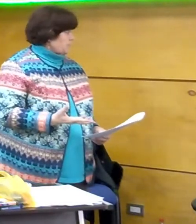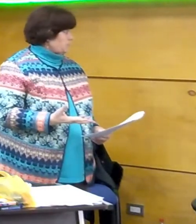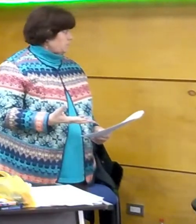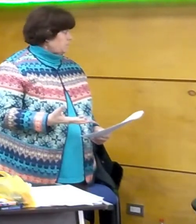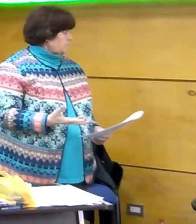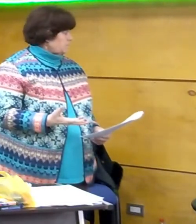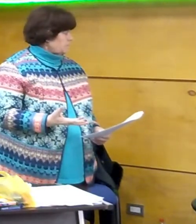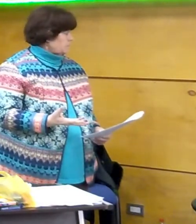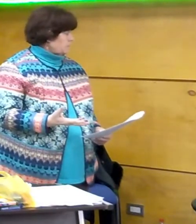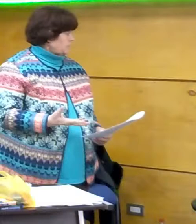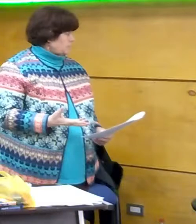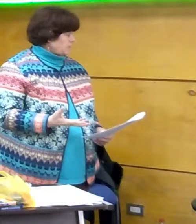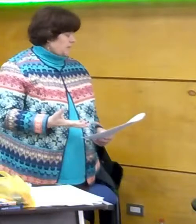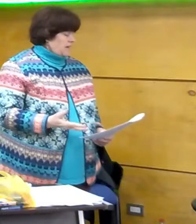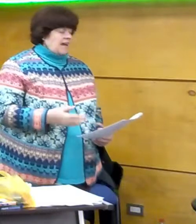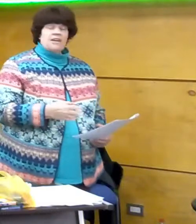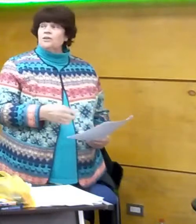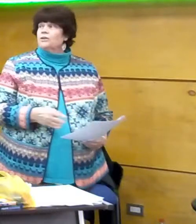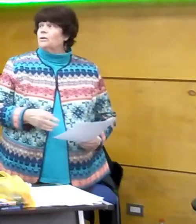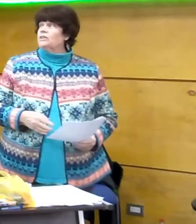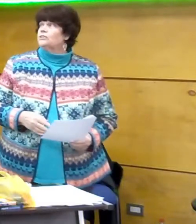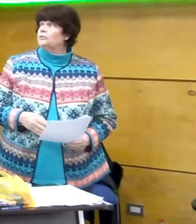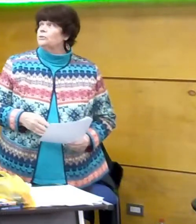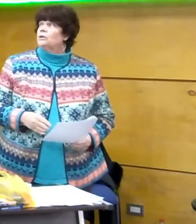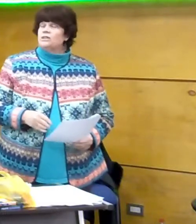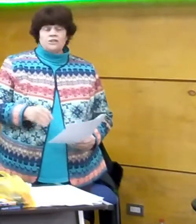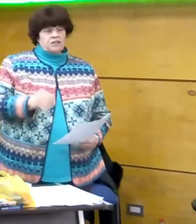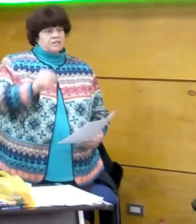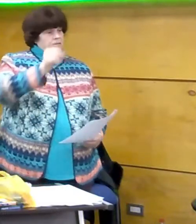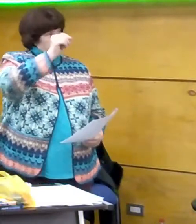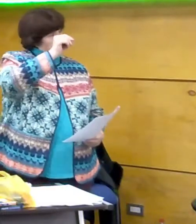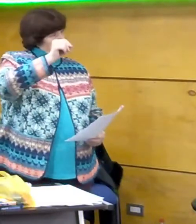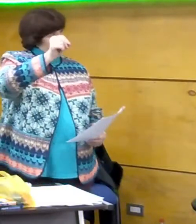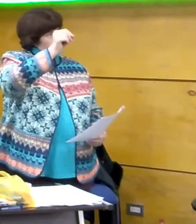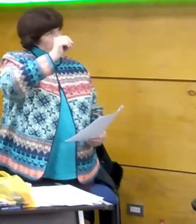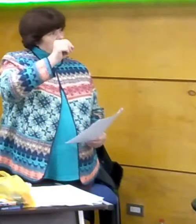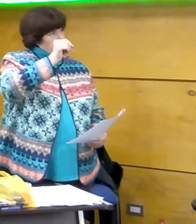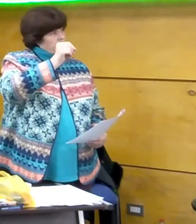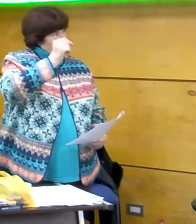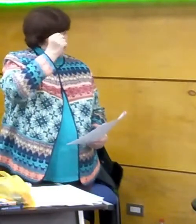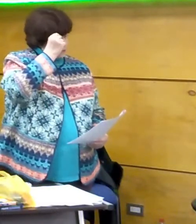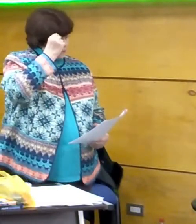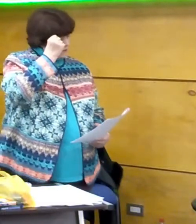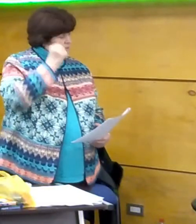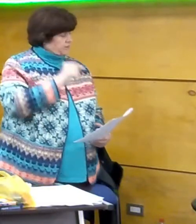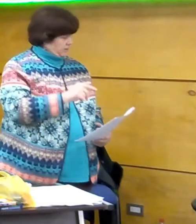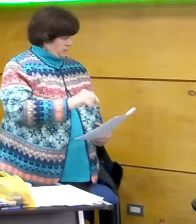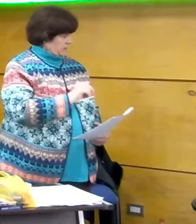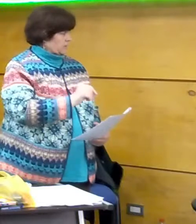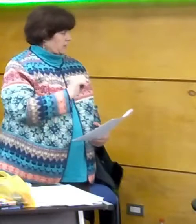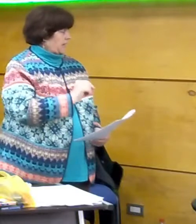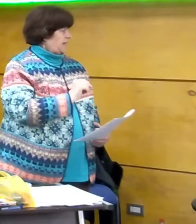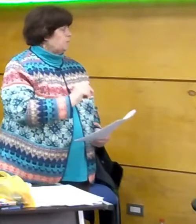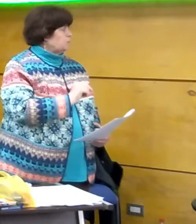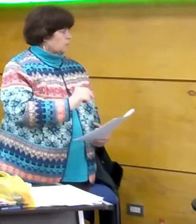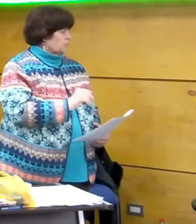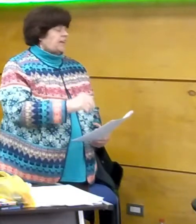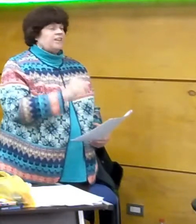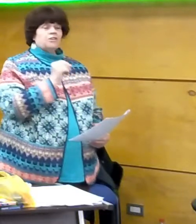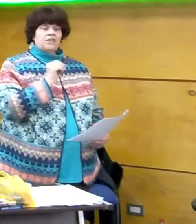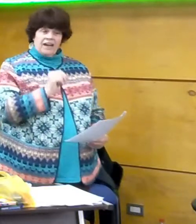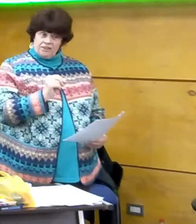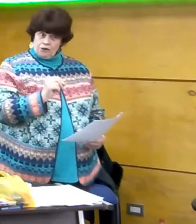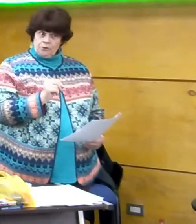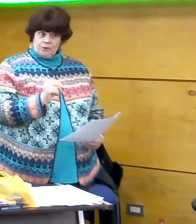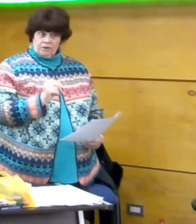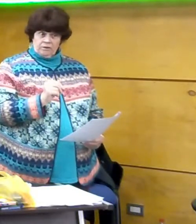pronounce them. And you're going to just put a little circle around any word that